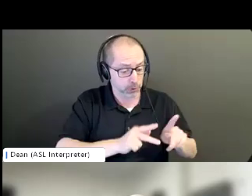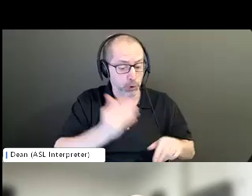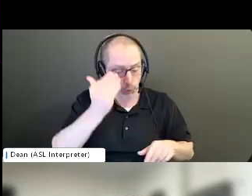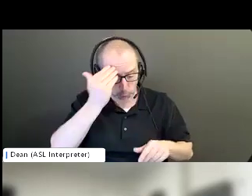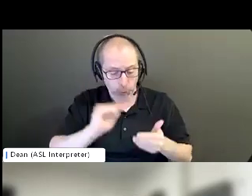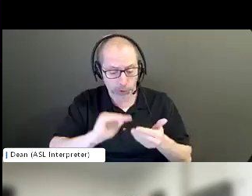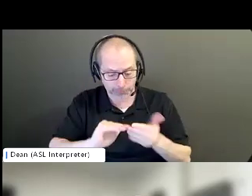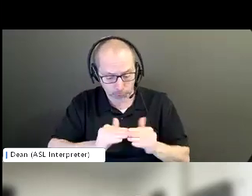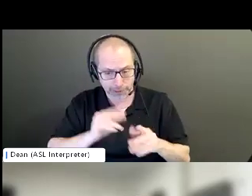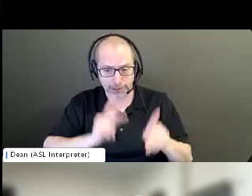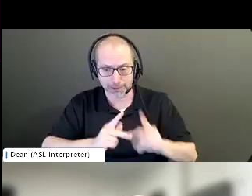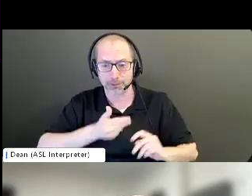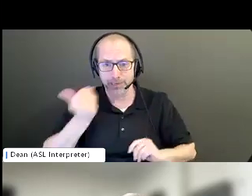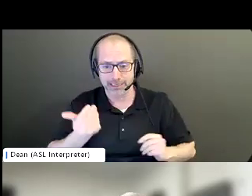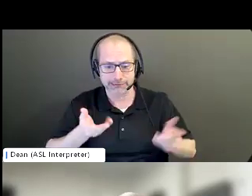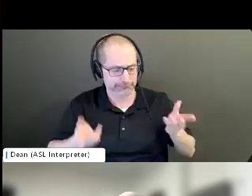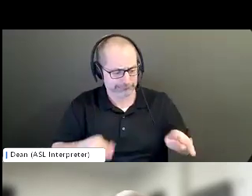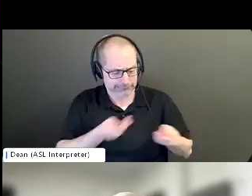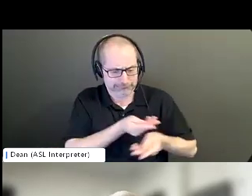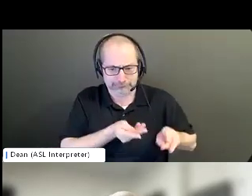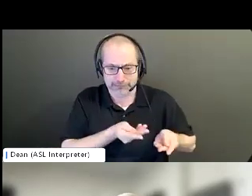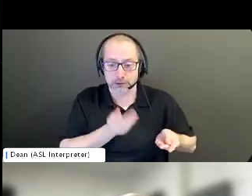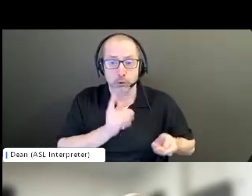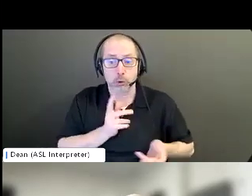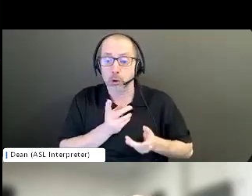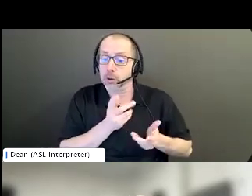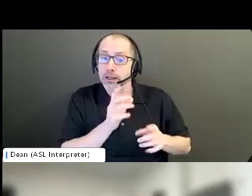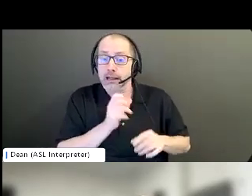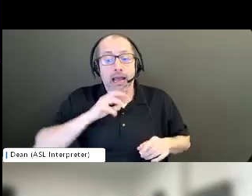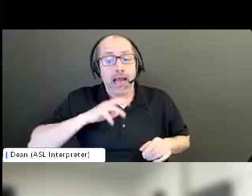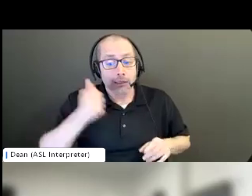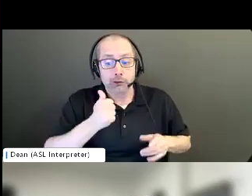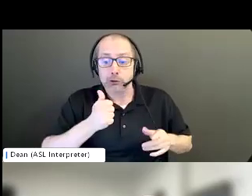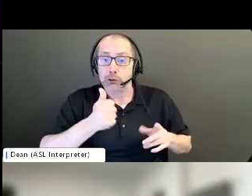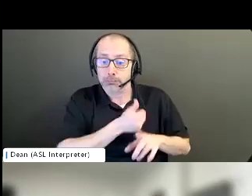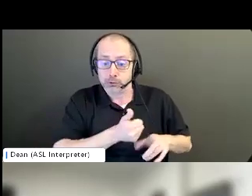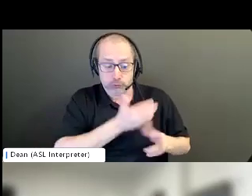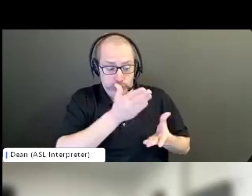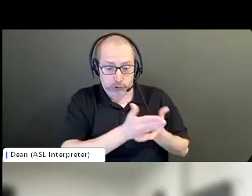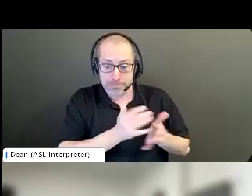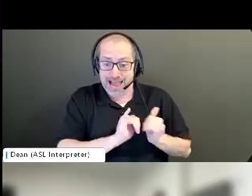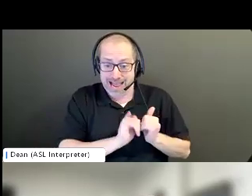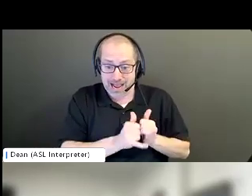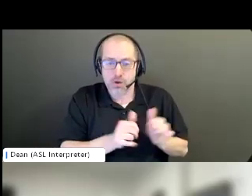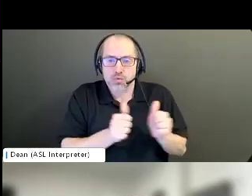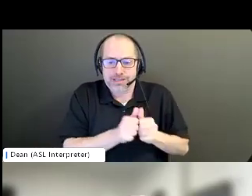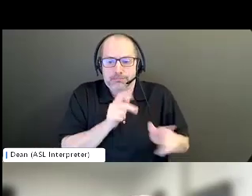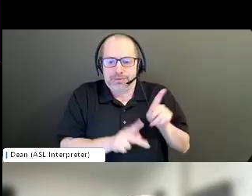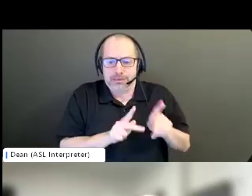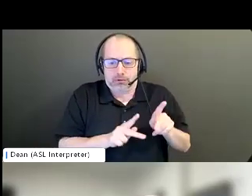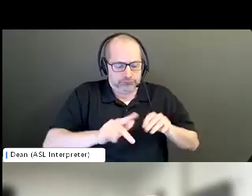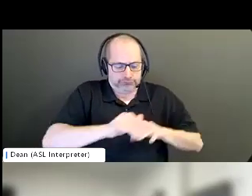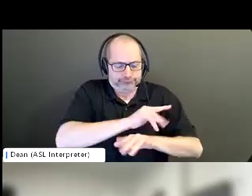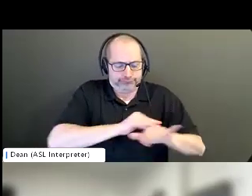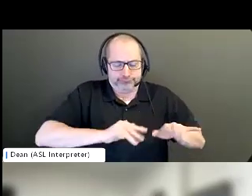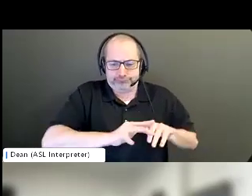believe that solutions for elder abuse really lie within the community itself. And our job is to support communities